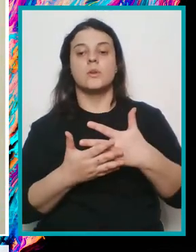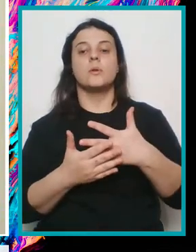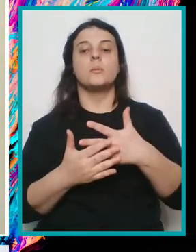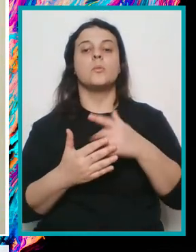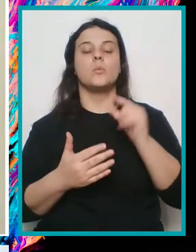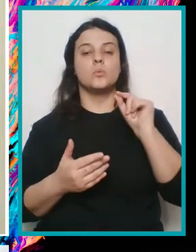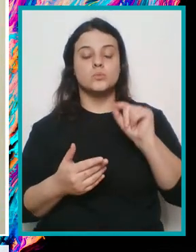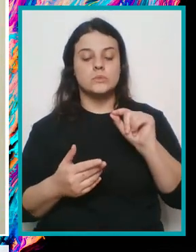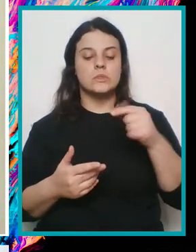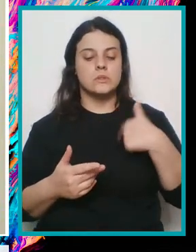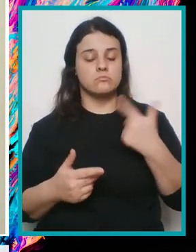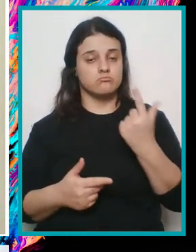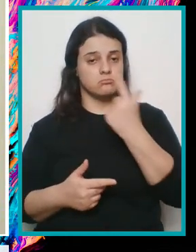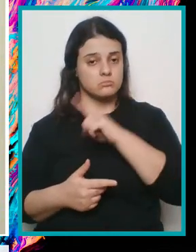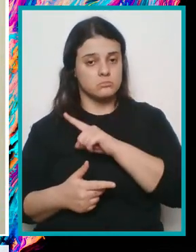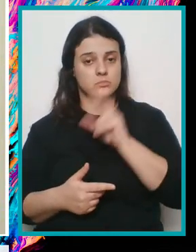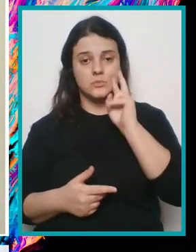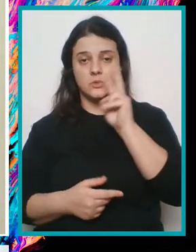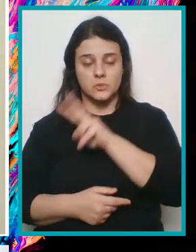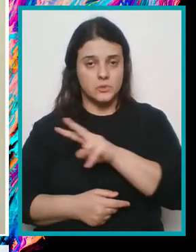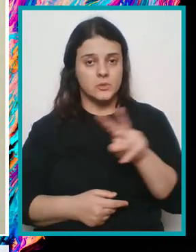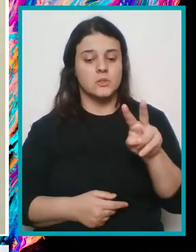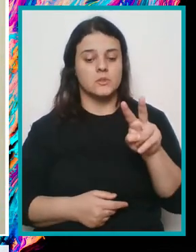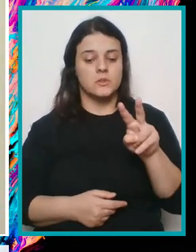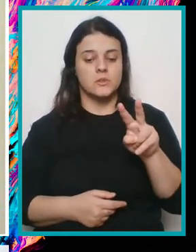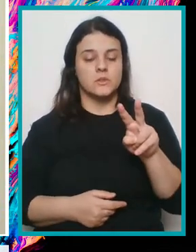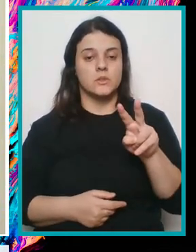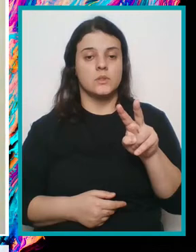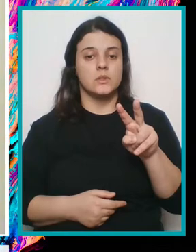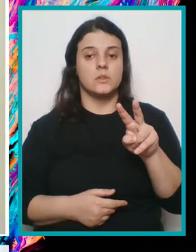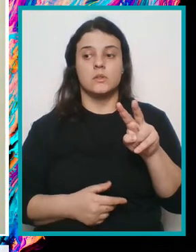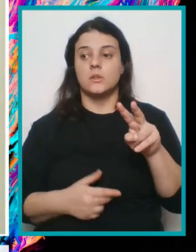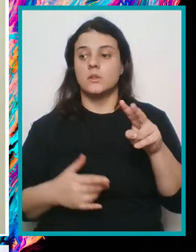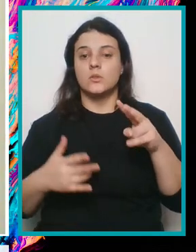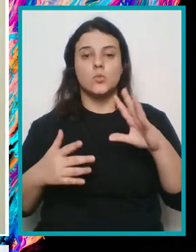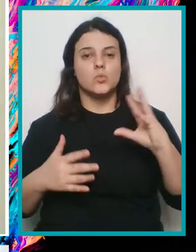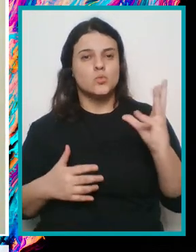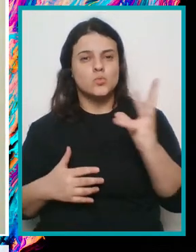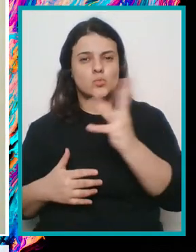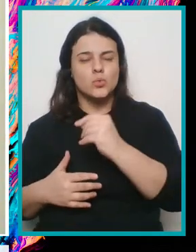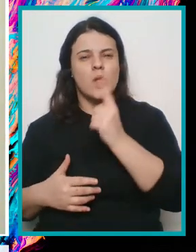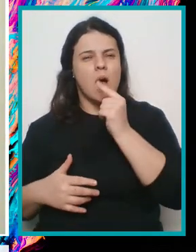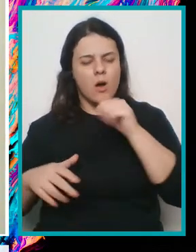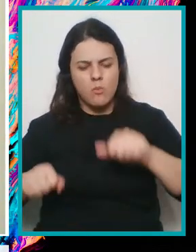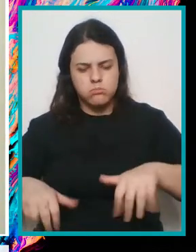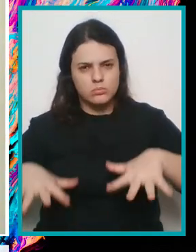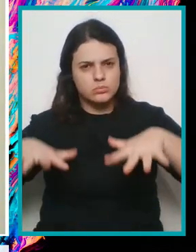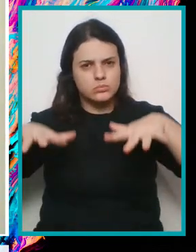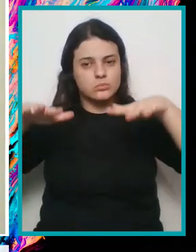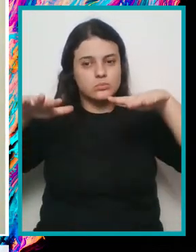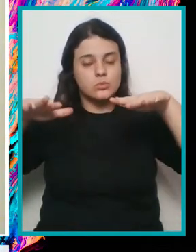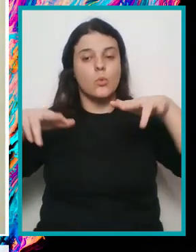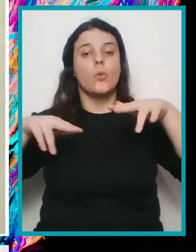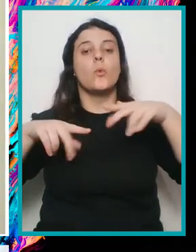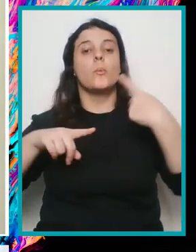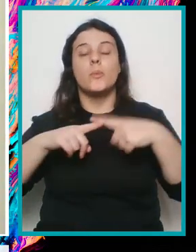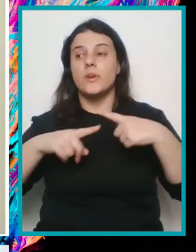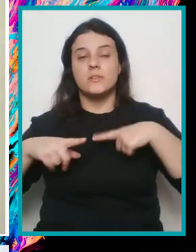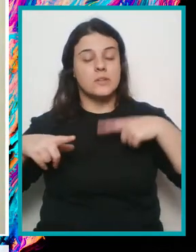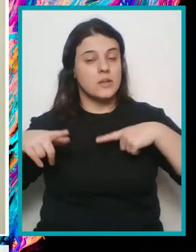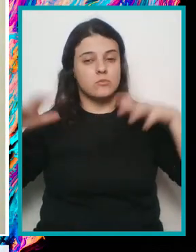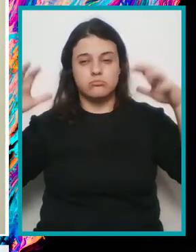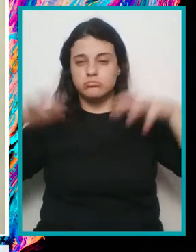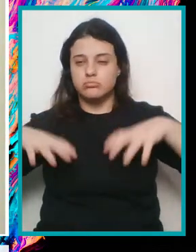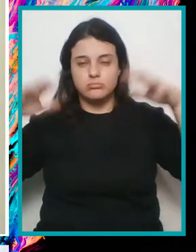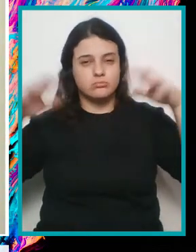the necessities that they need in their lives because of climate change. Climate change affects